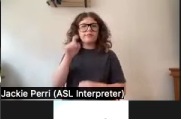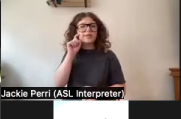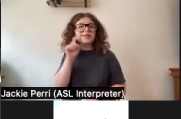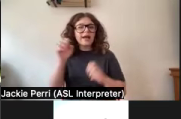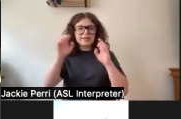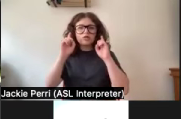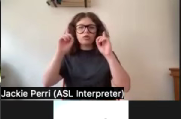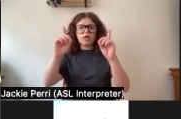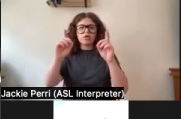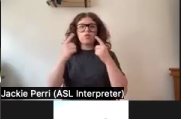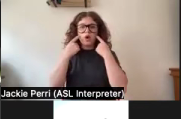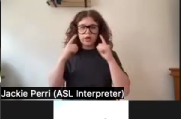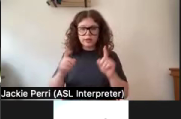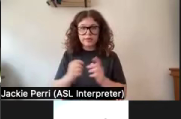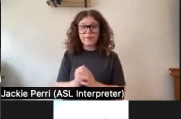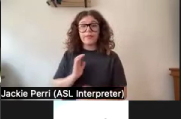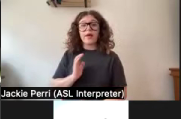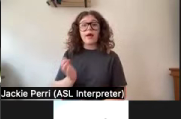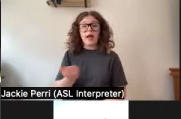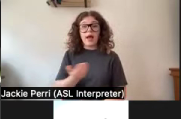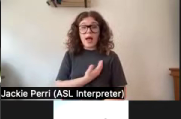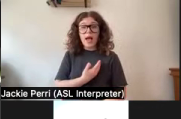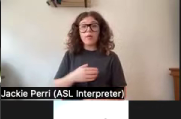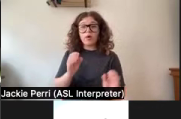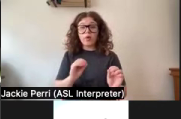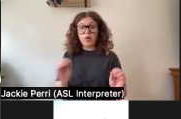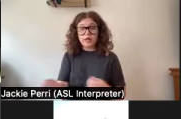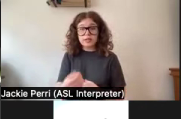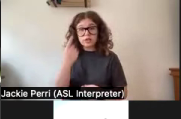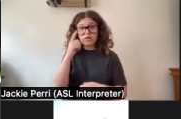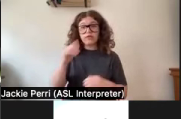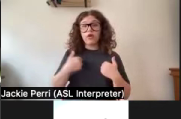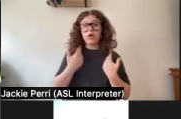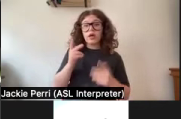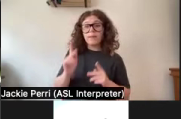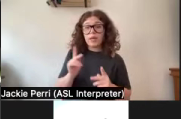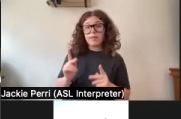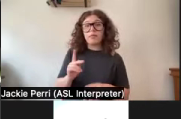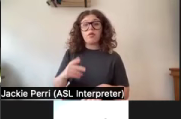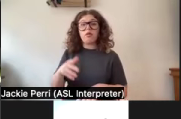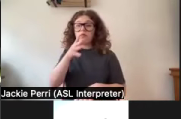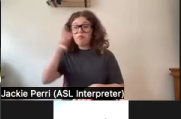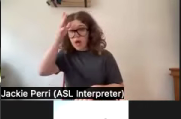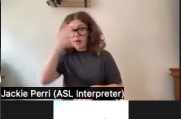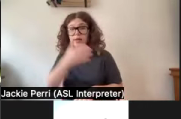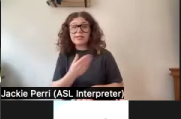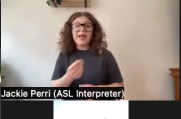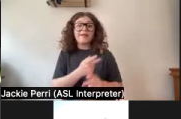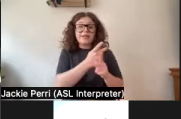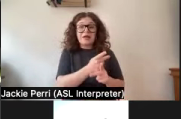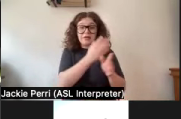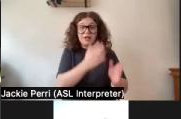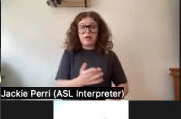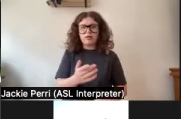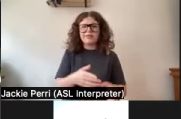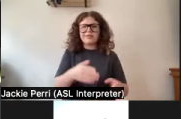formada por coalition is jóvenes formed by educadores young y people, cuidadores educators, and para garantizar caretakers que to todos los guarantee that jóvenes puedan all acceder young